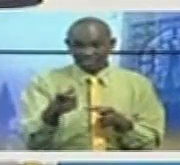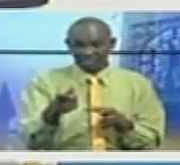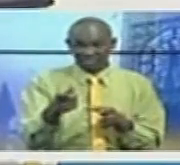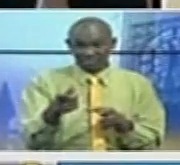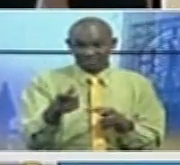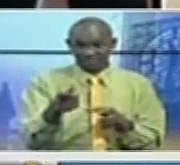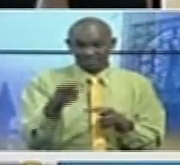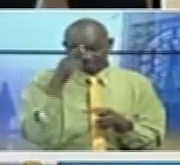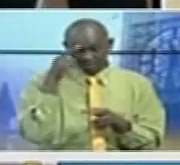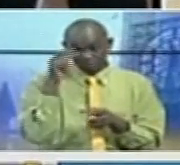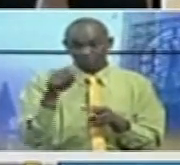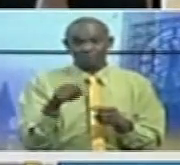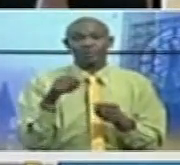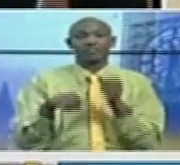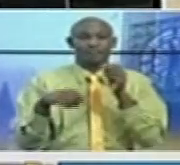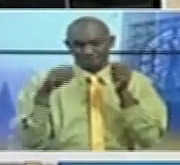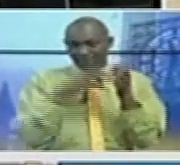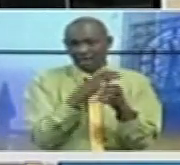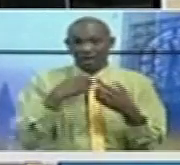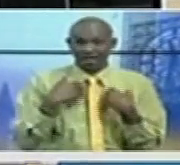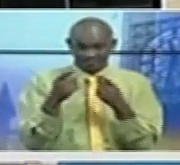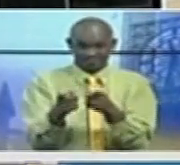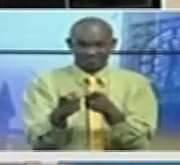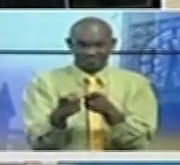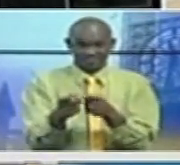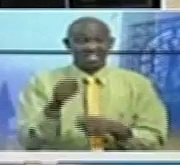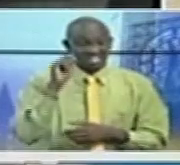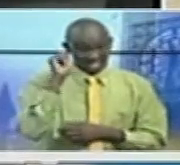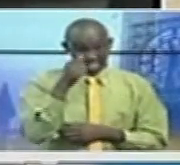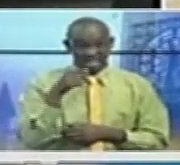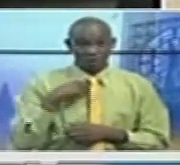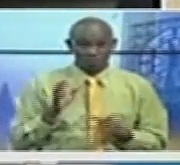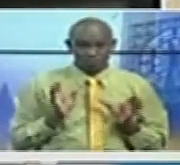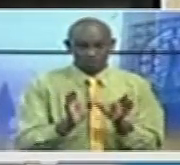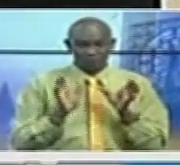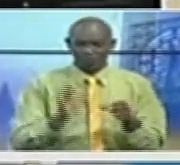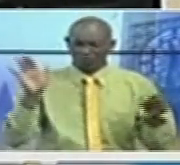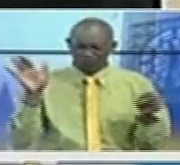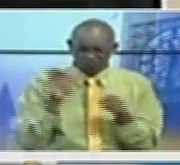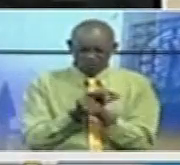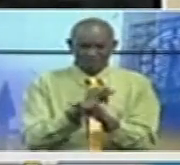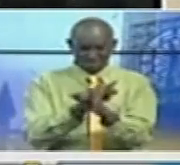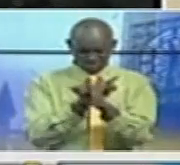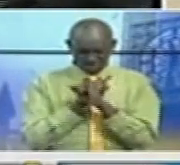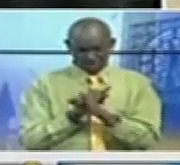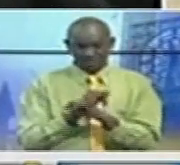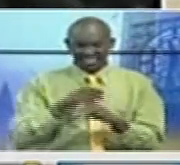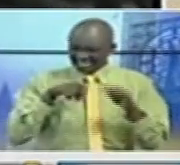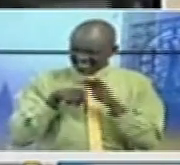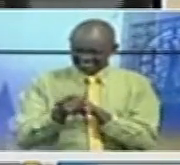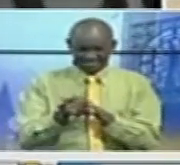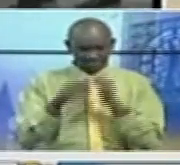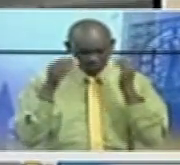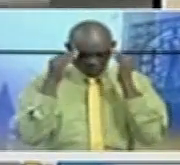prevail. Yes. Finally, Dean, very quickly, Kenya is still pushing for full immunity against for President